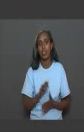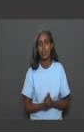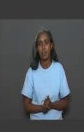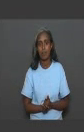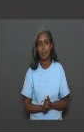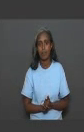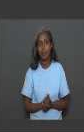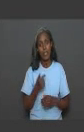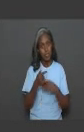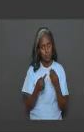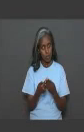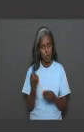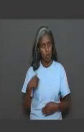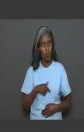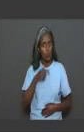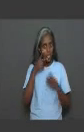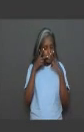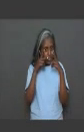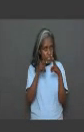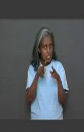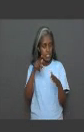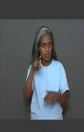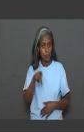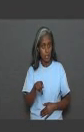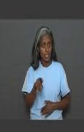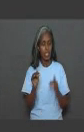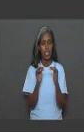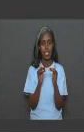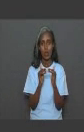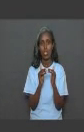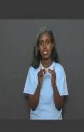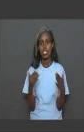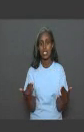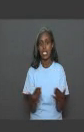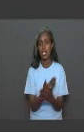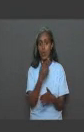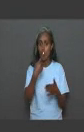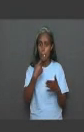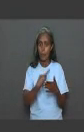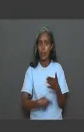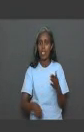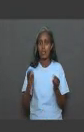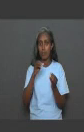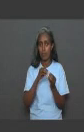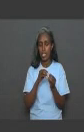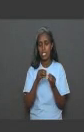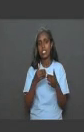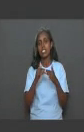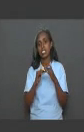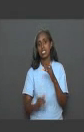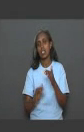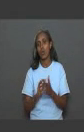0.3p. So we can see that P equals the new price plus